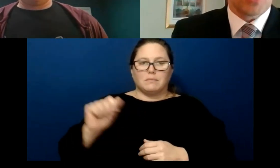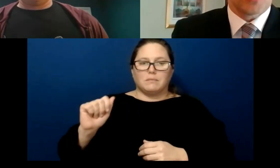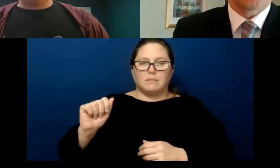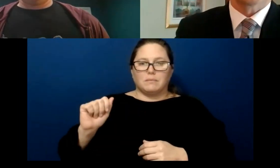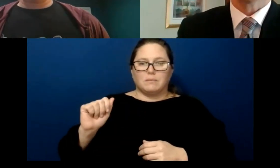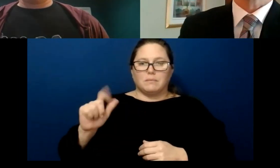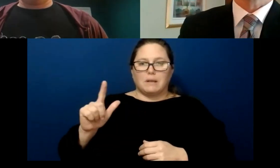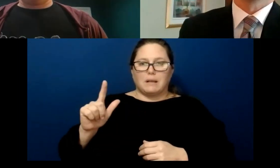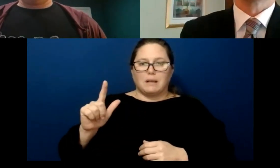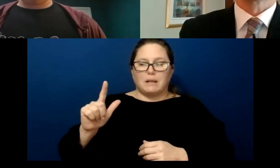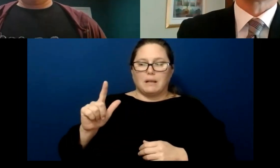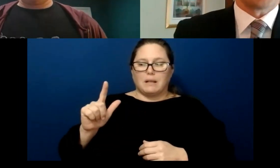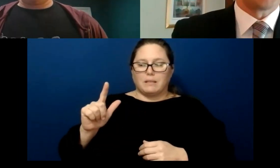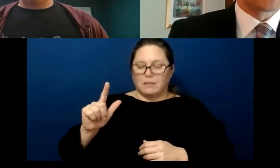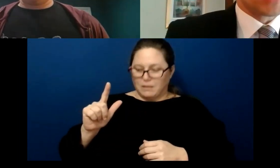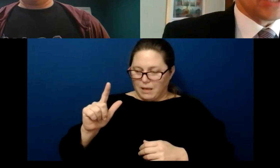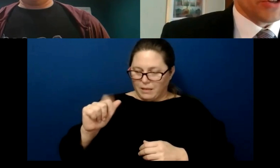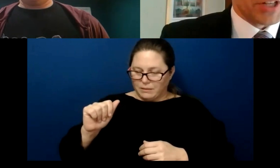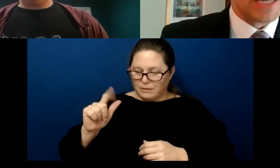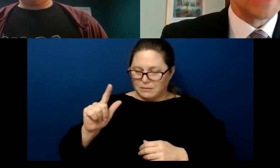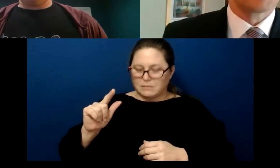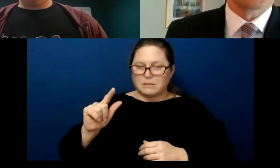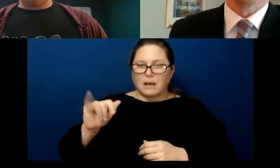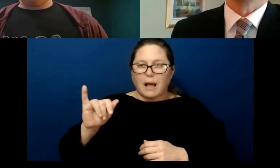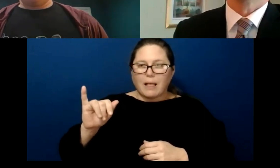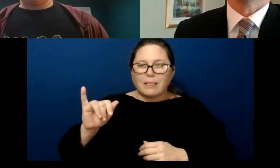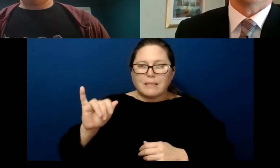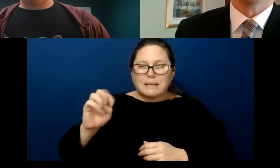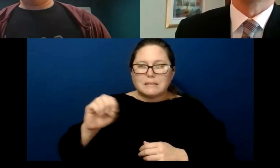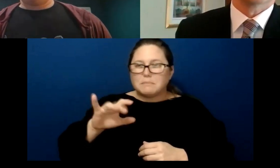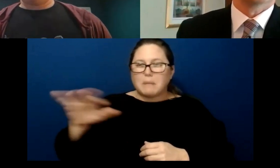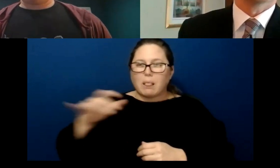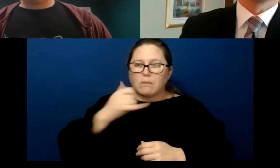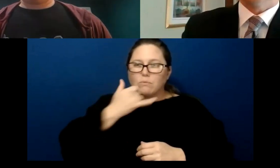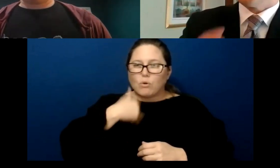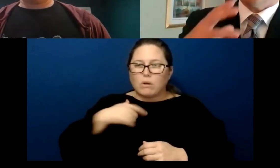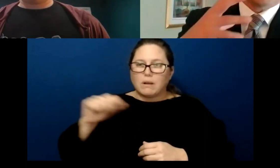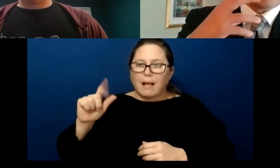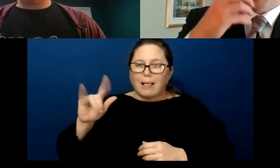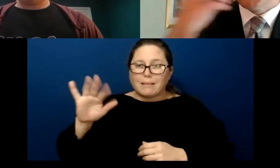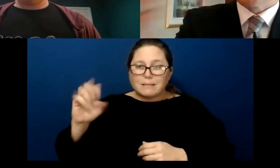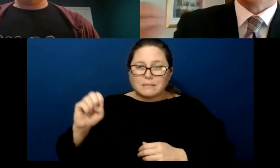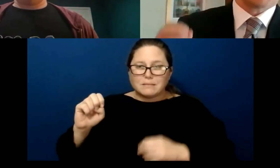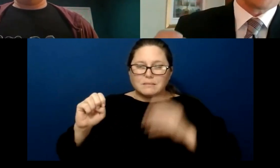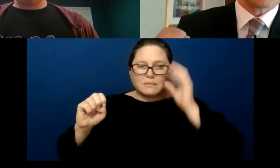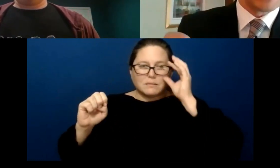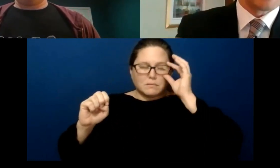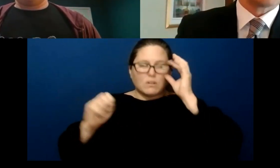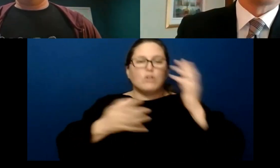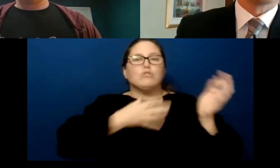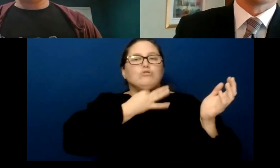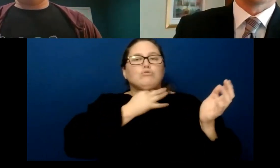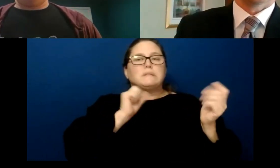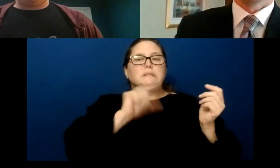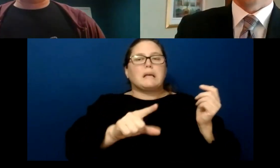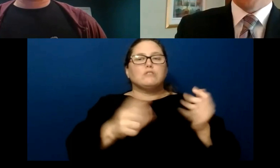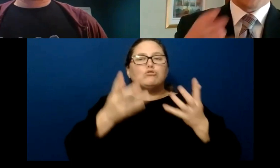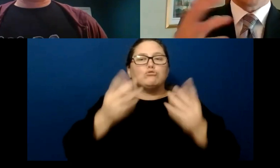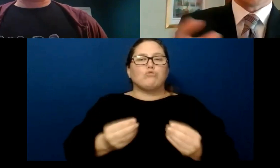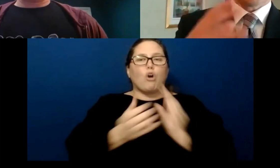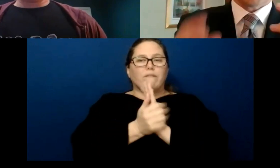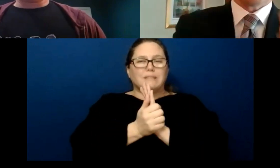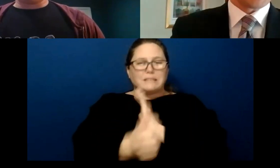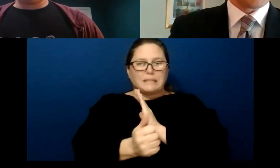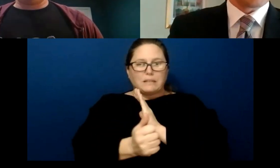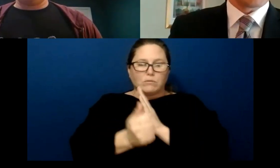Program. What are the most important soft skills needed for your job? So communicating with your team?